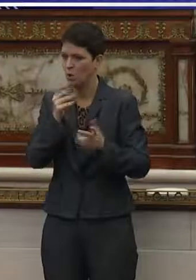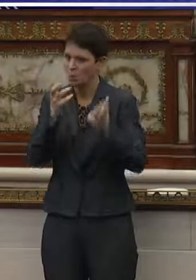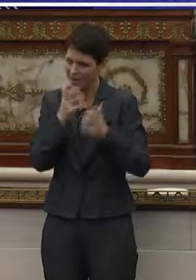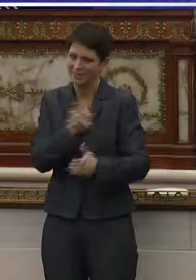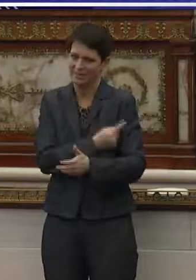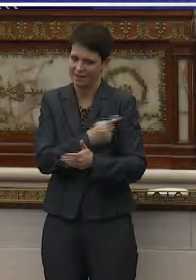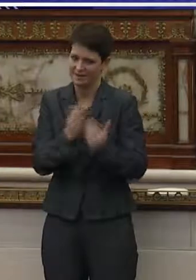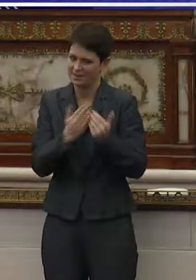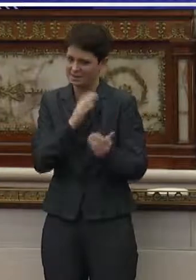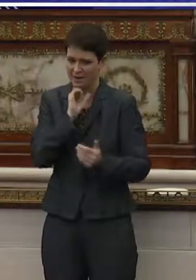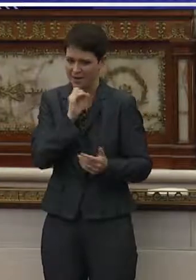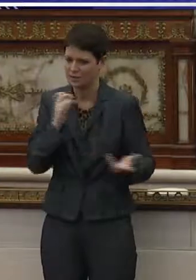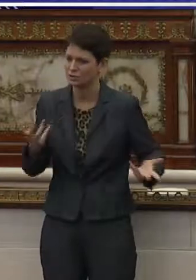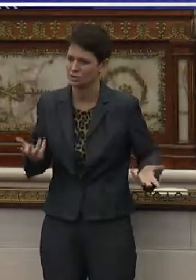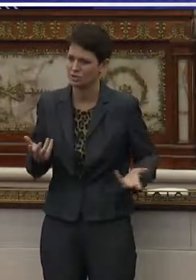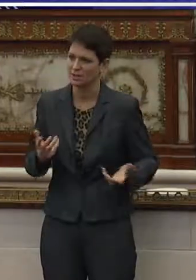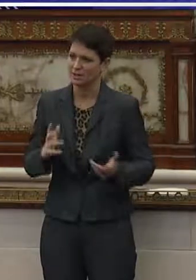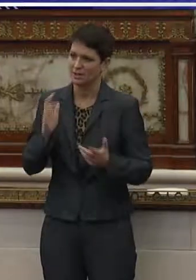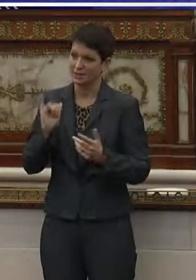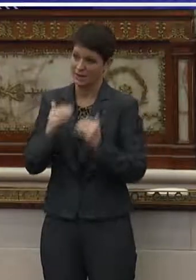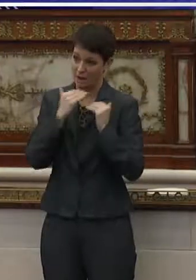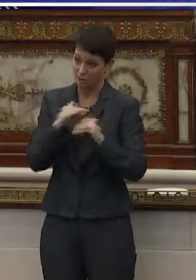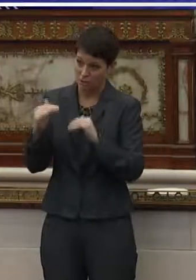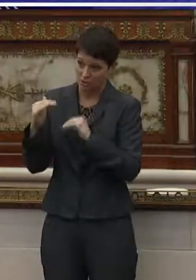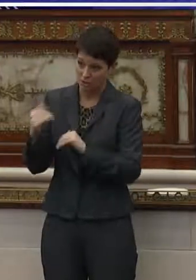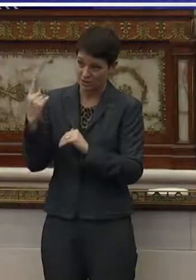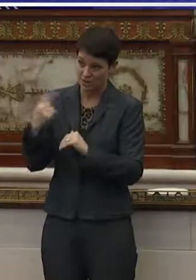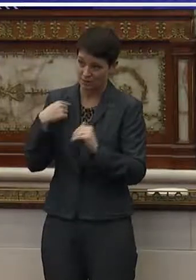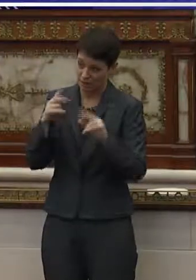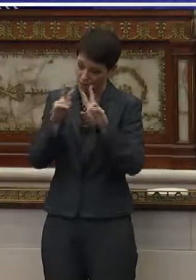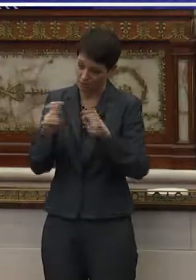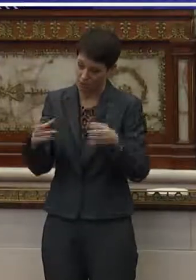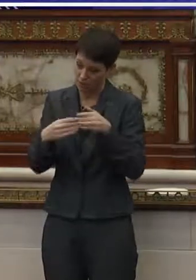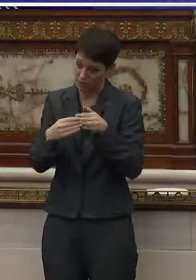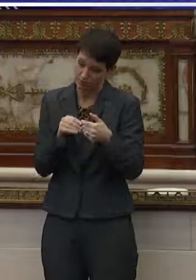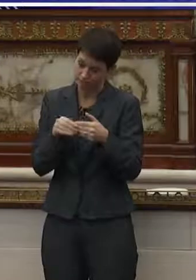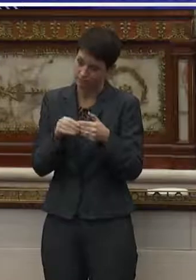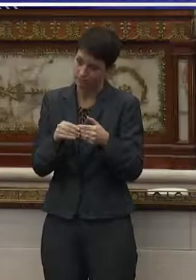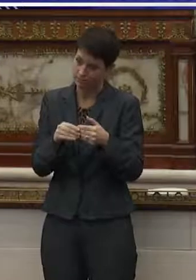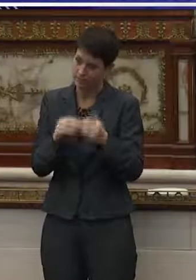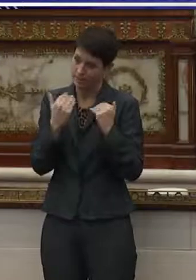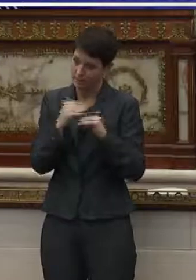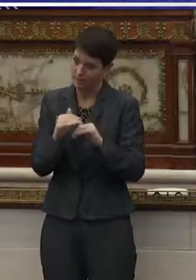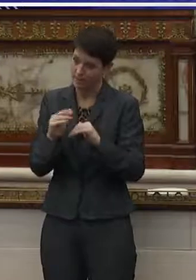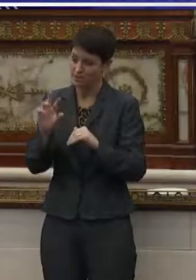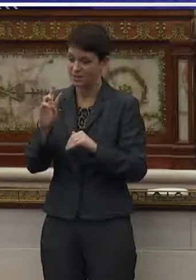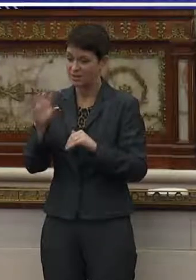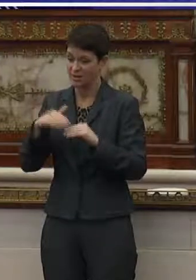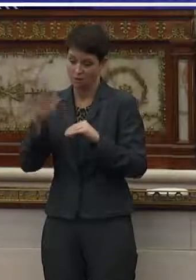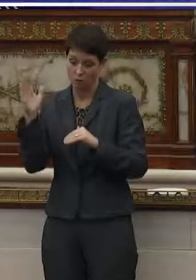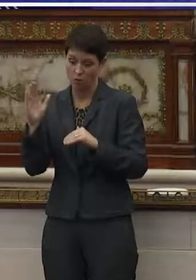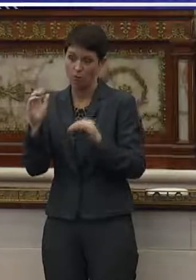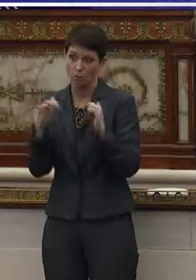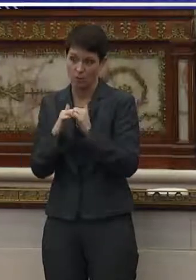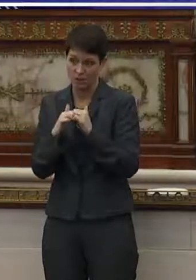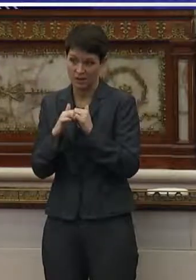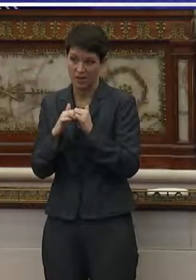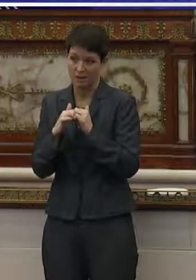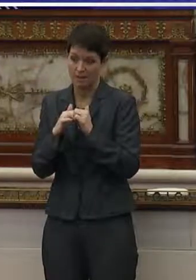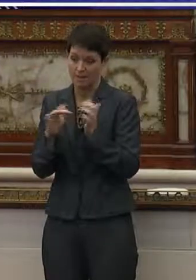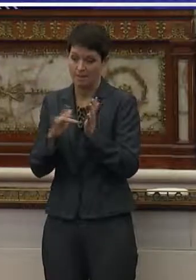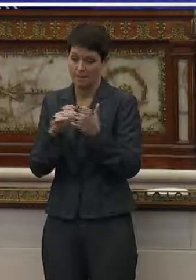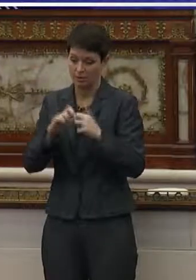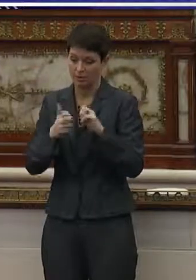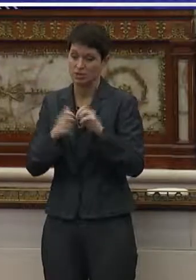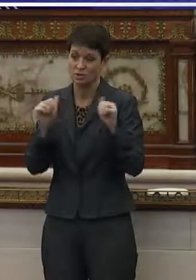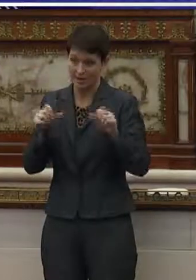the vaccines. Is that that restriction? Is that something we're looking to maybe limit so that 65 and over with medical